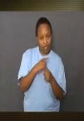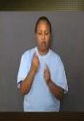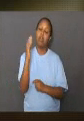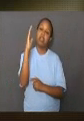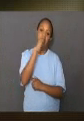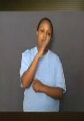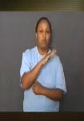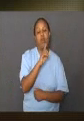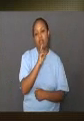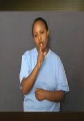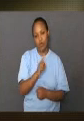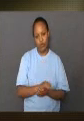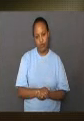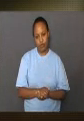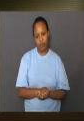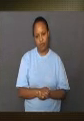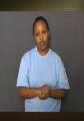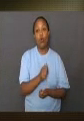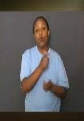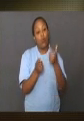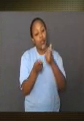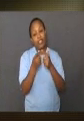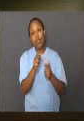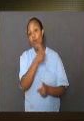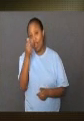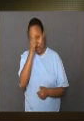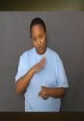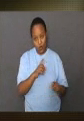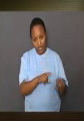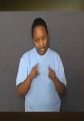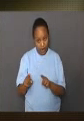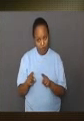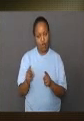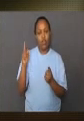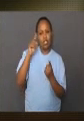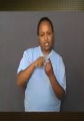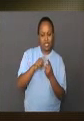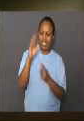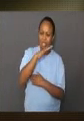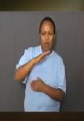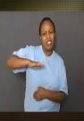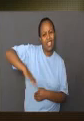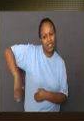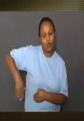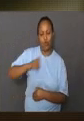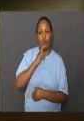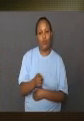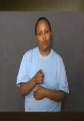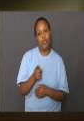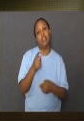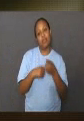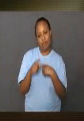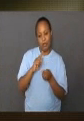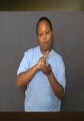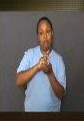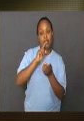the afternoon. The other person works until mid-afternoon on 2 days